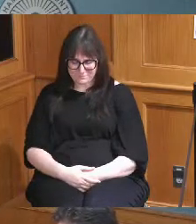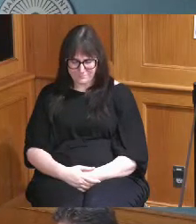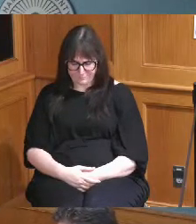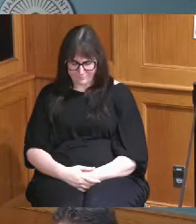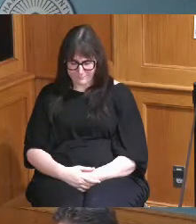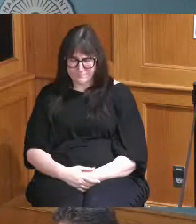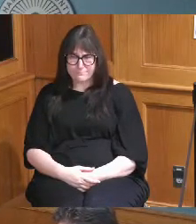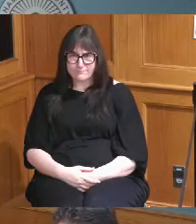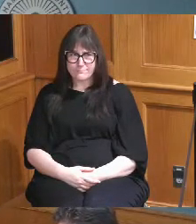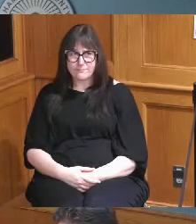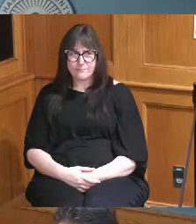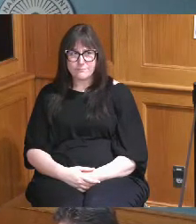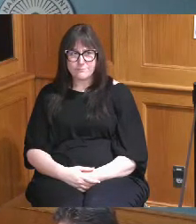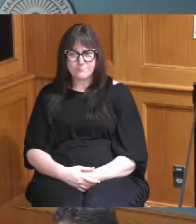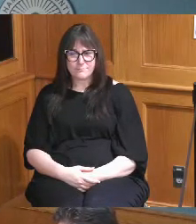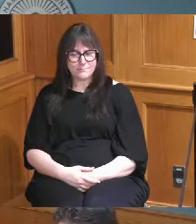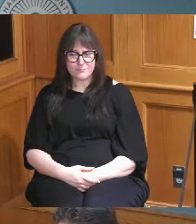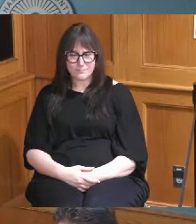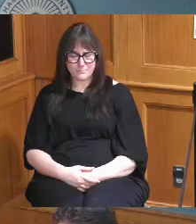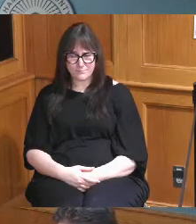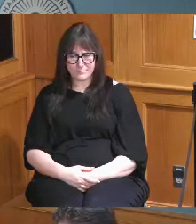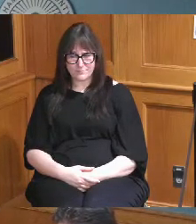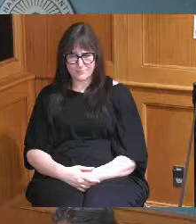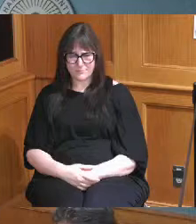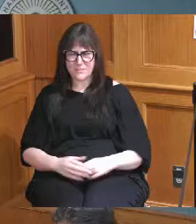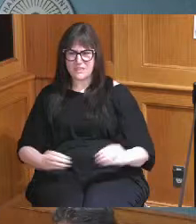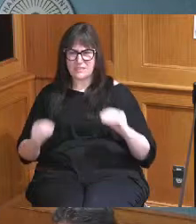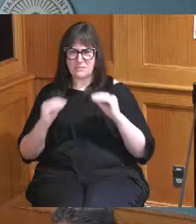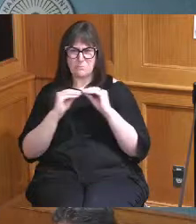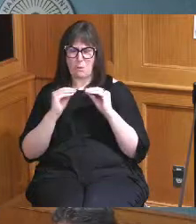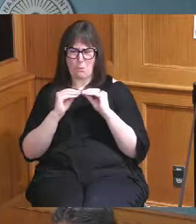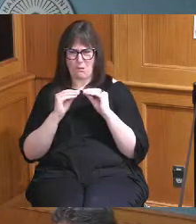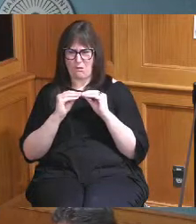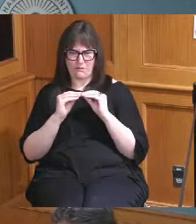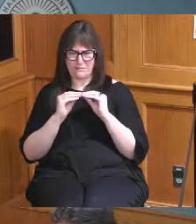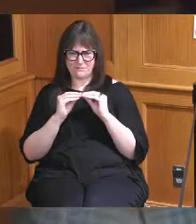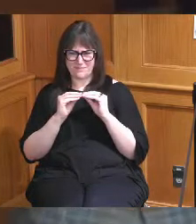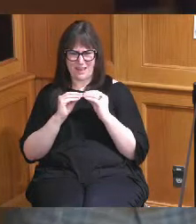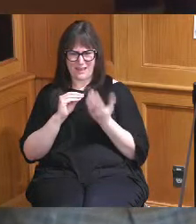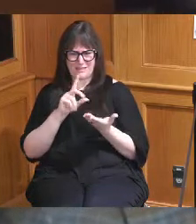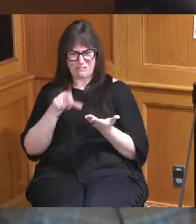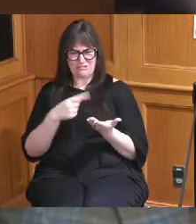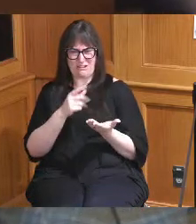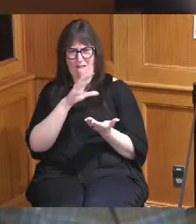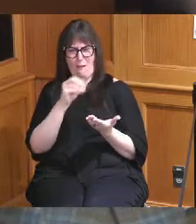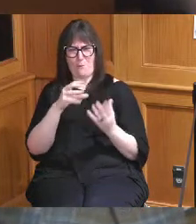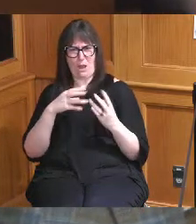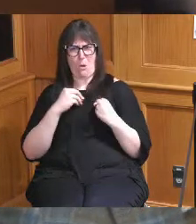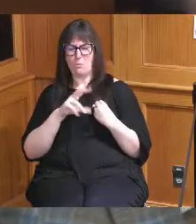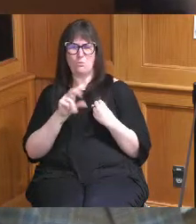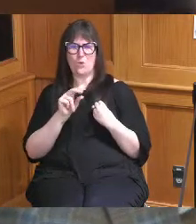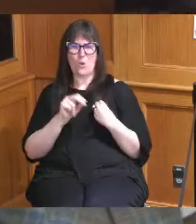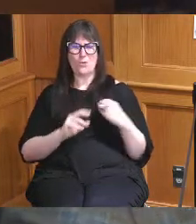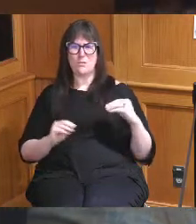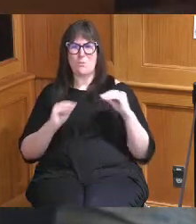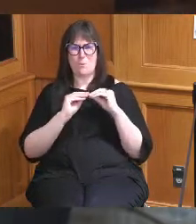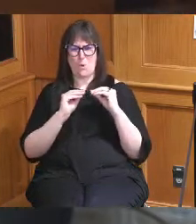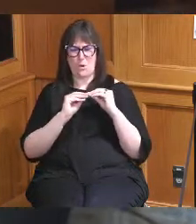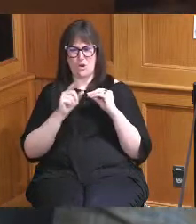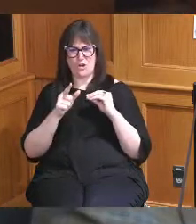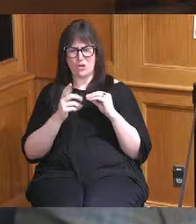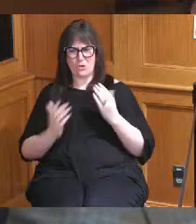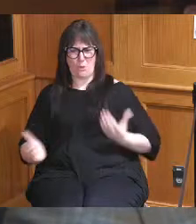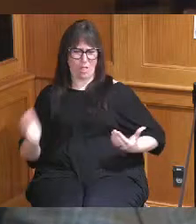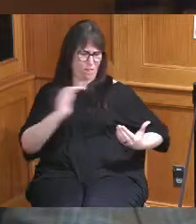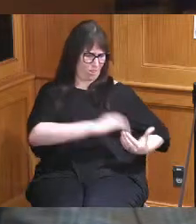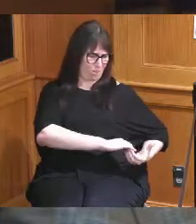would say more than just a company owner, but the part where you talked about reaching back and helping